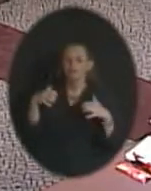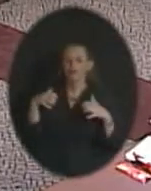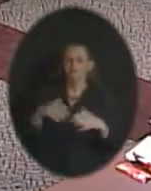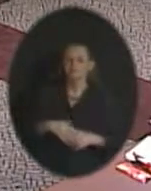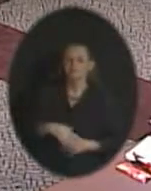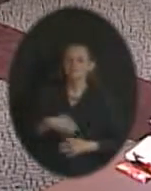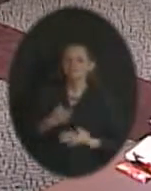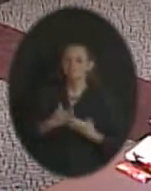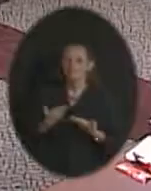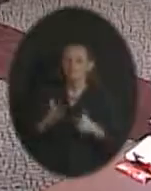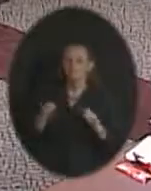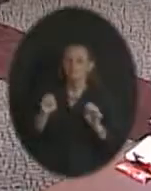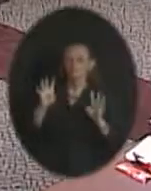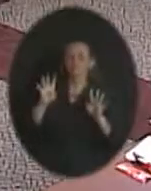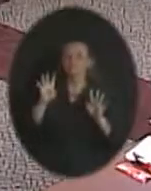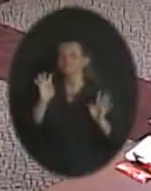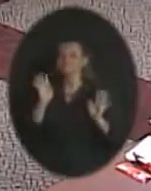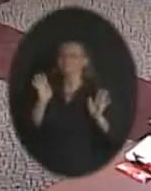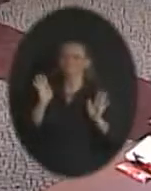up.